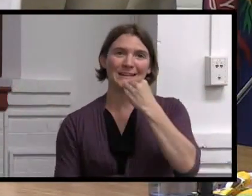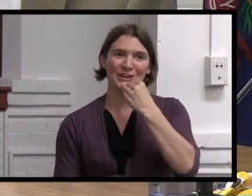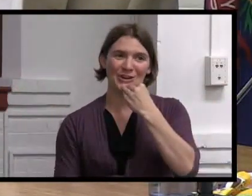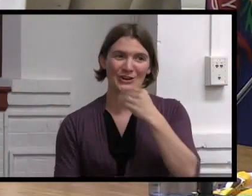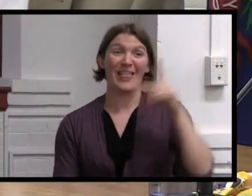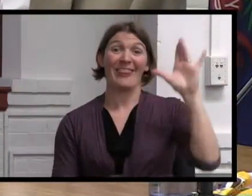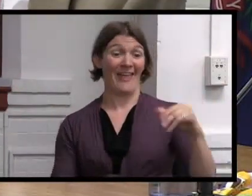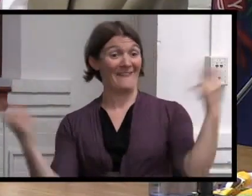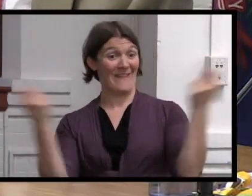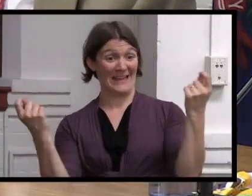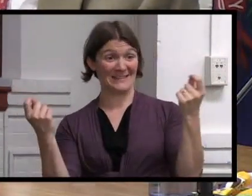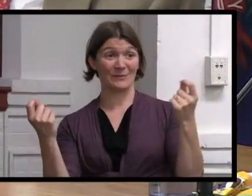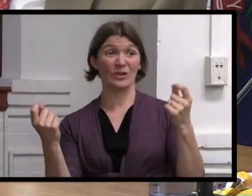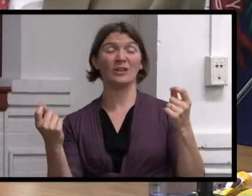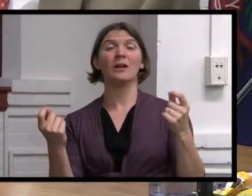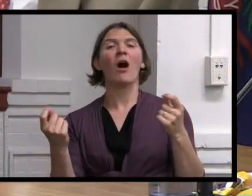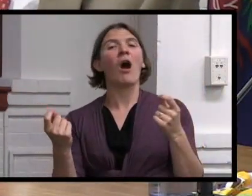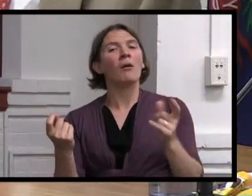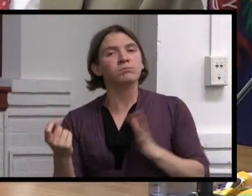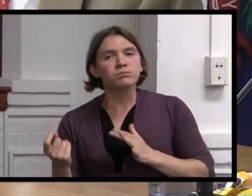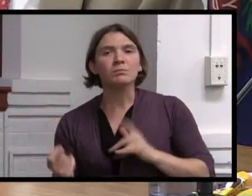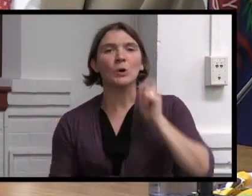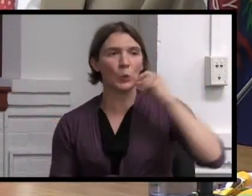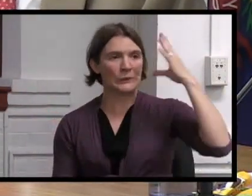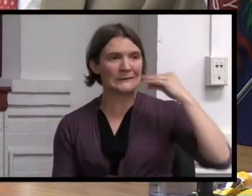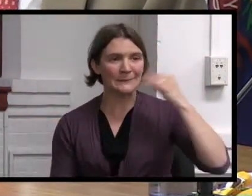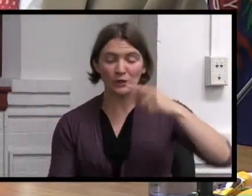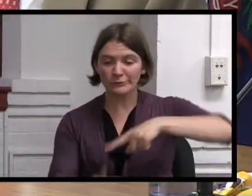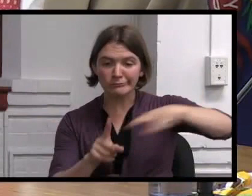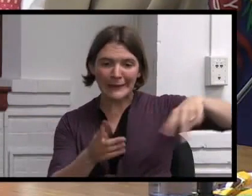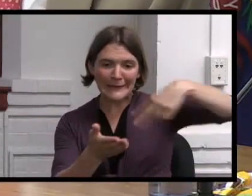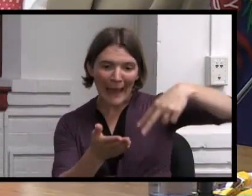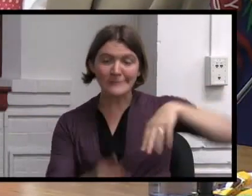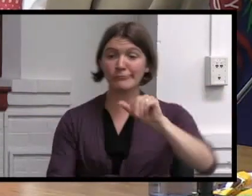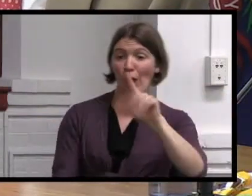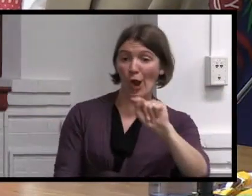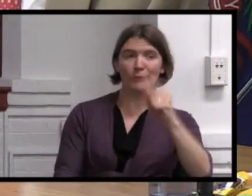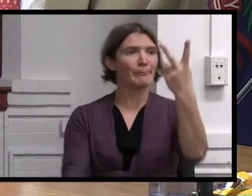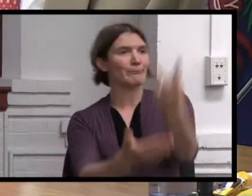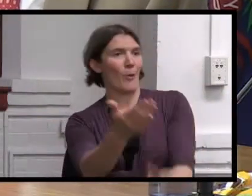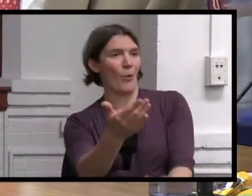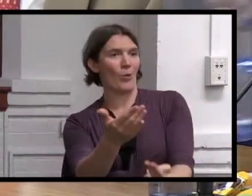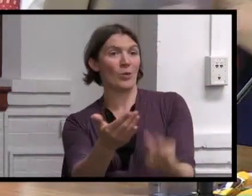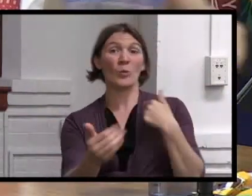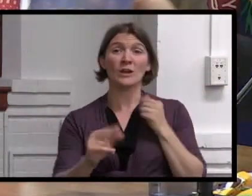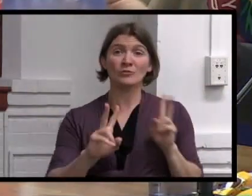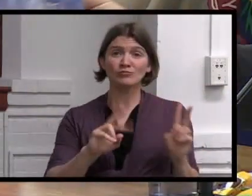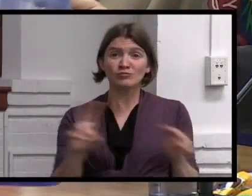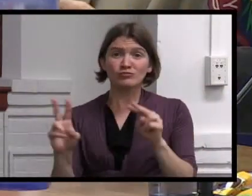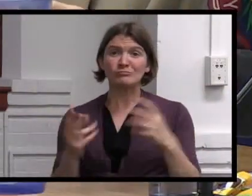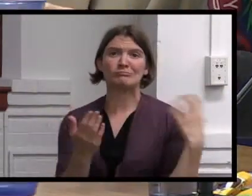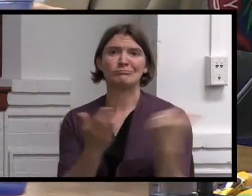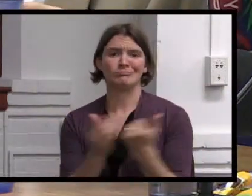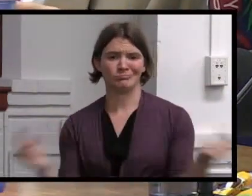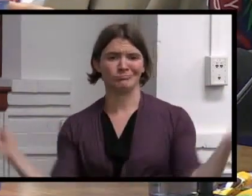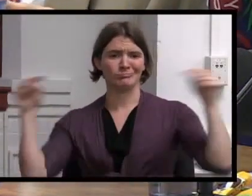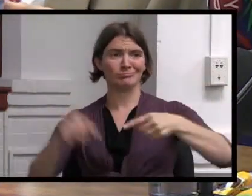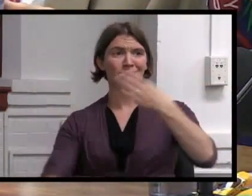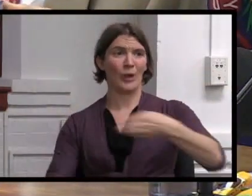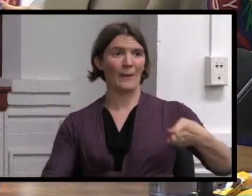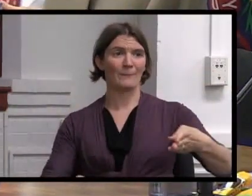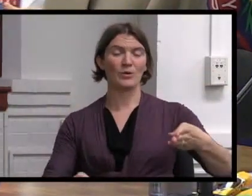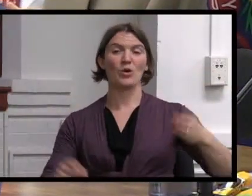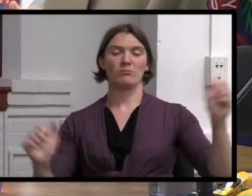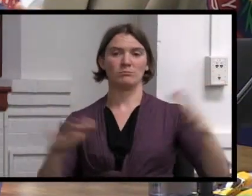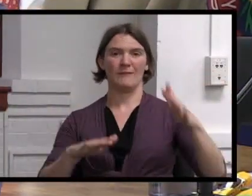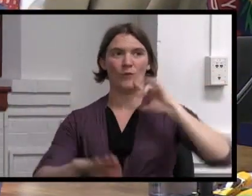Dance Festival is a versatile experience in dance and the arts that utilizes downtown Brattleboro